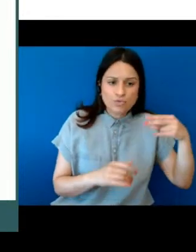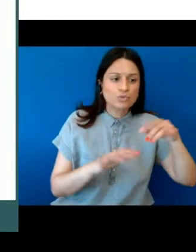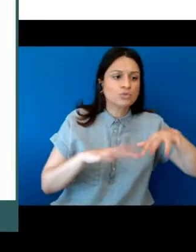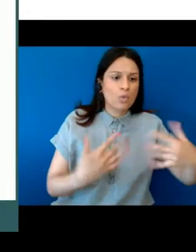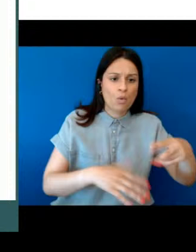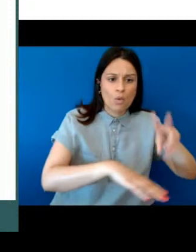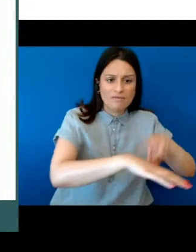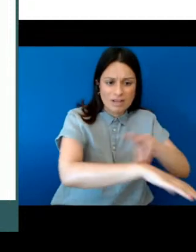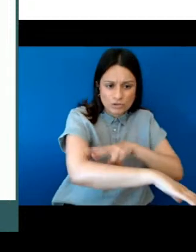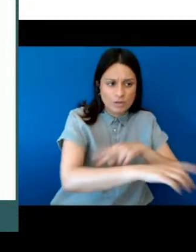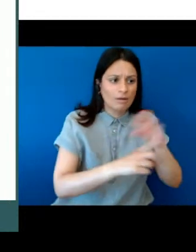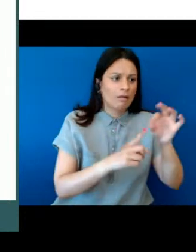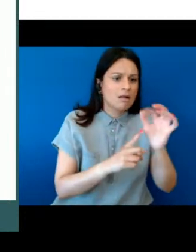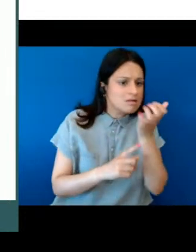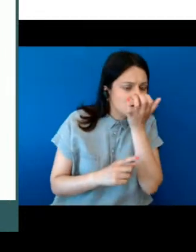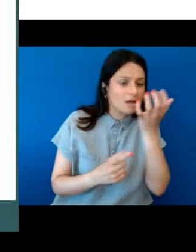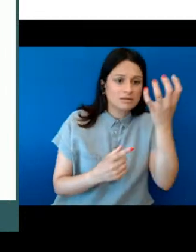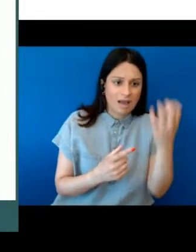nuts.